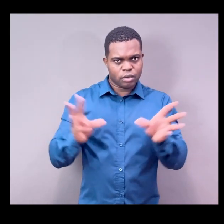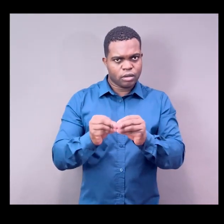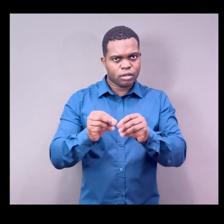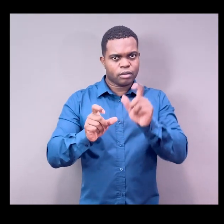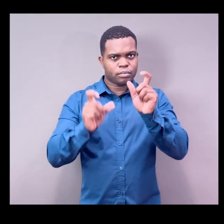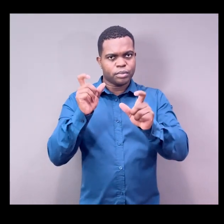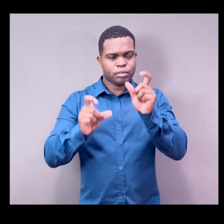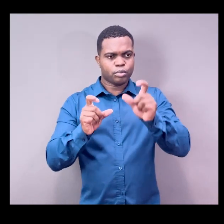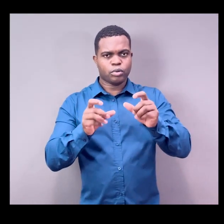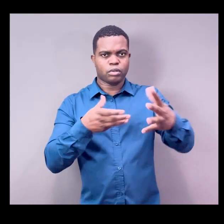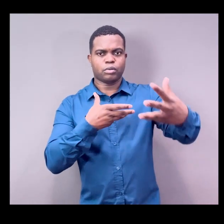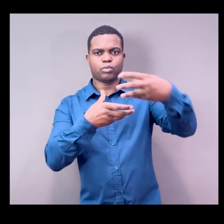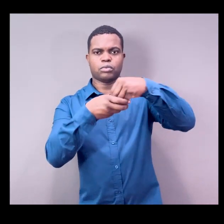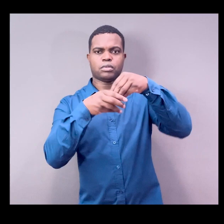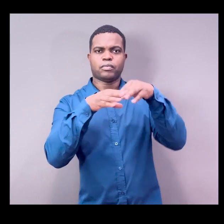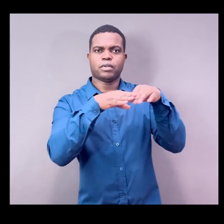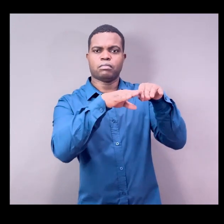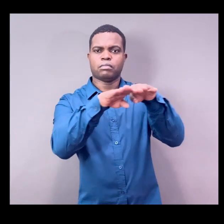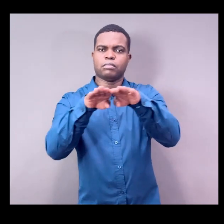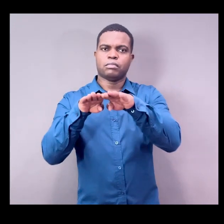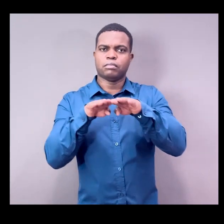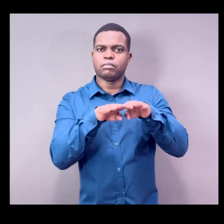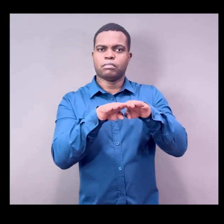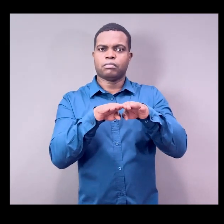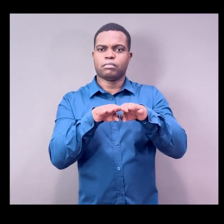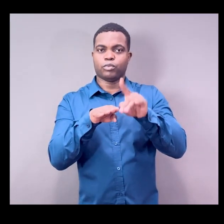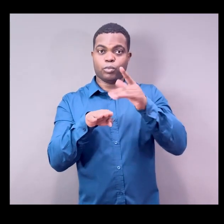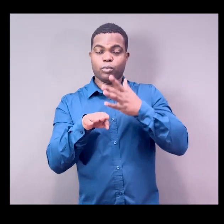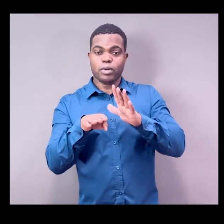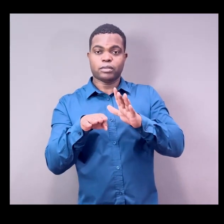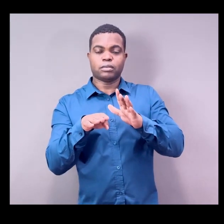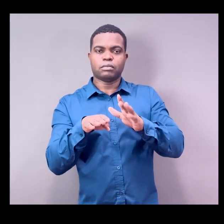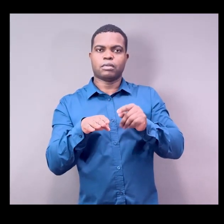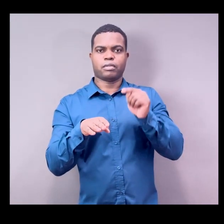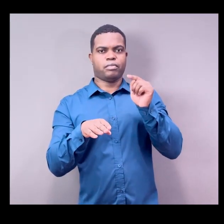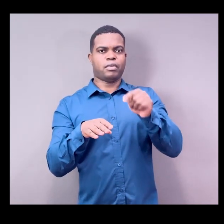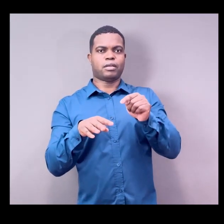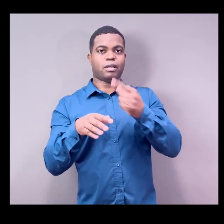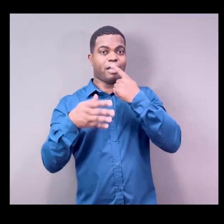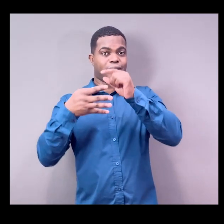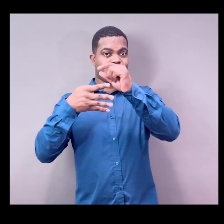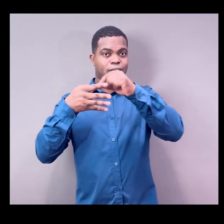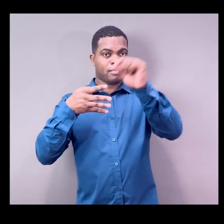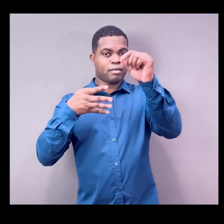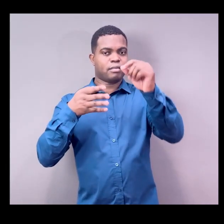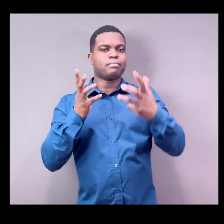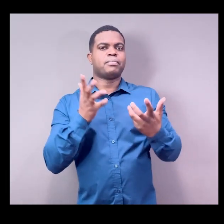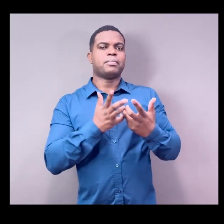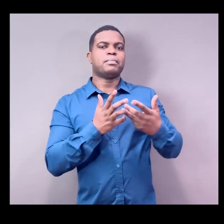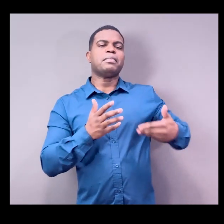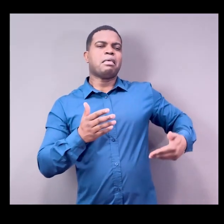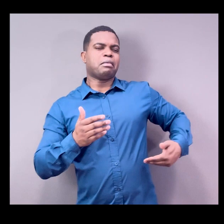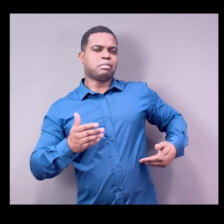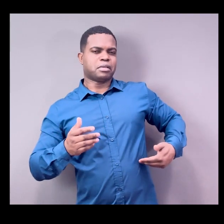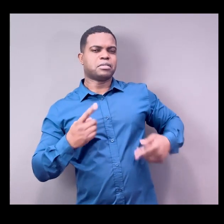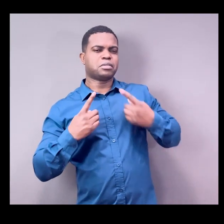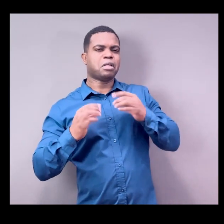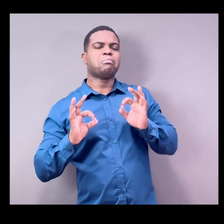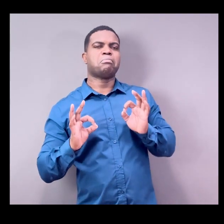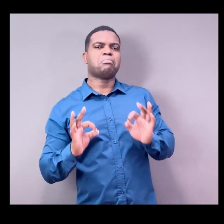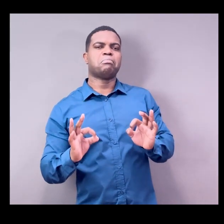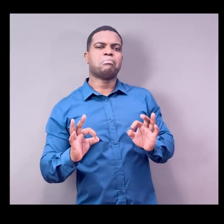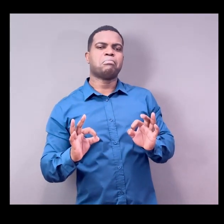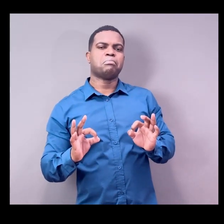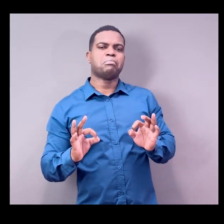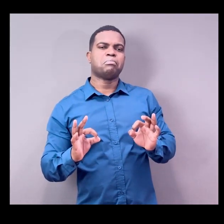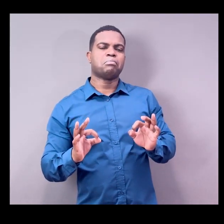inclusive for everyone. The process is inclusive, it's ethical, and they